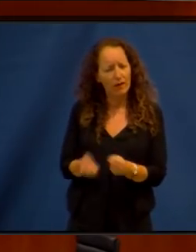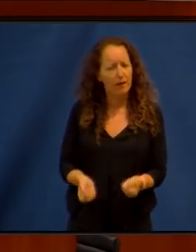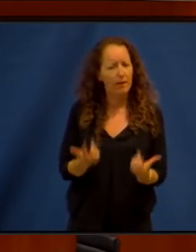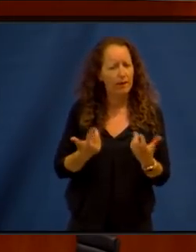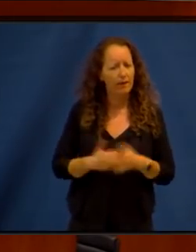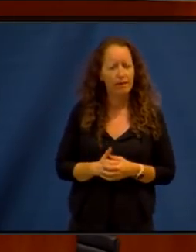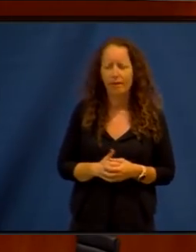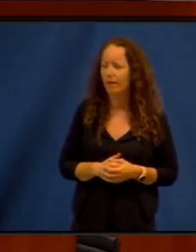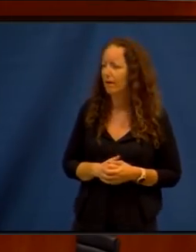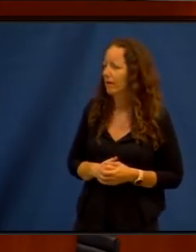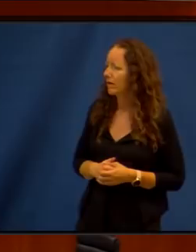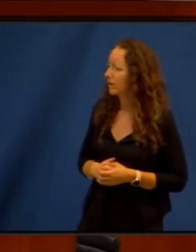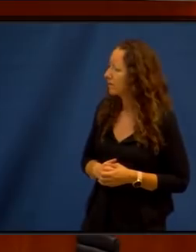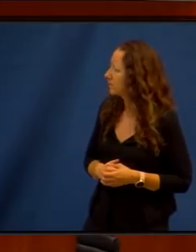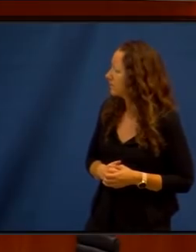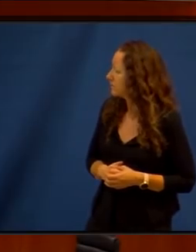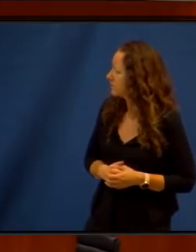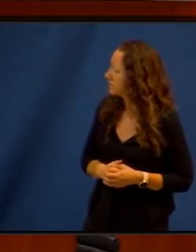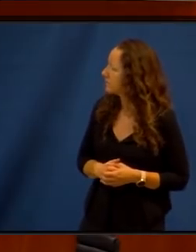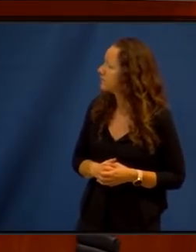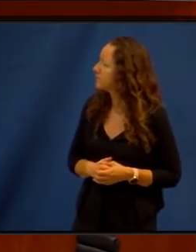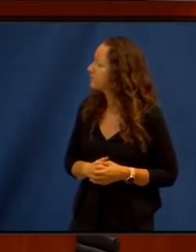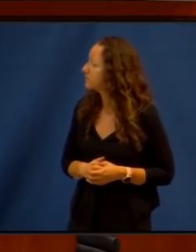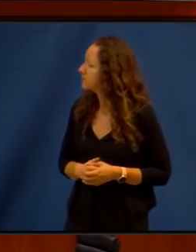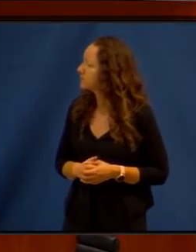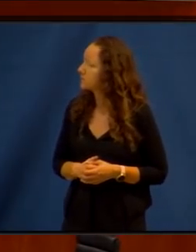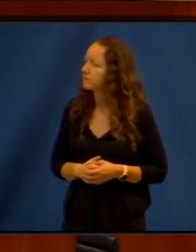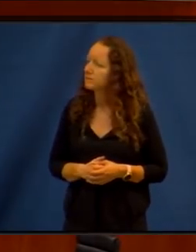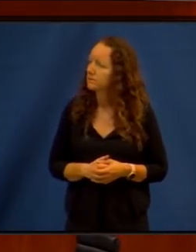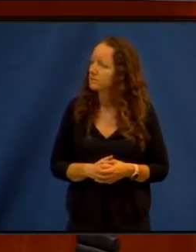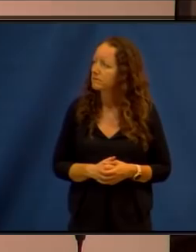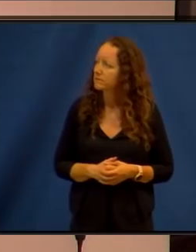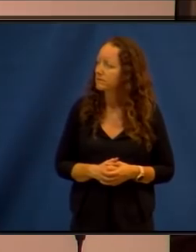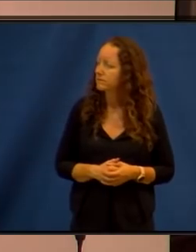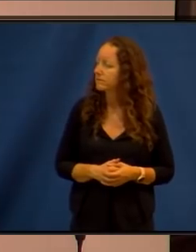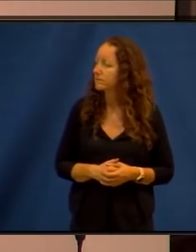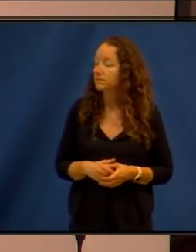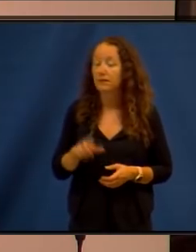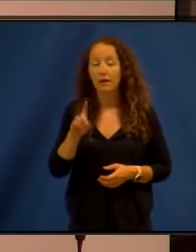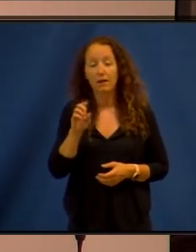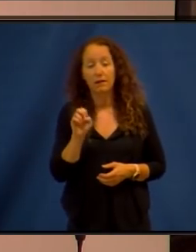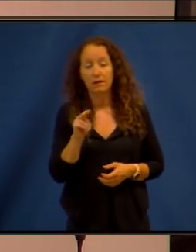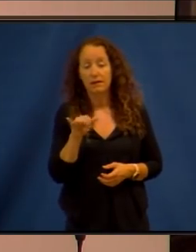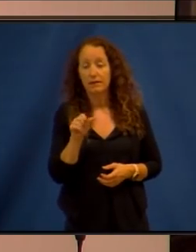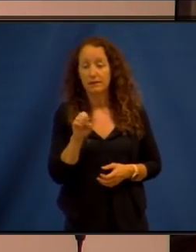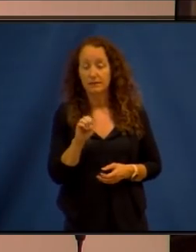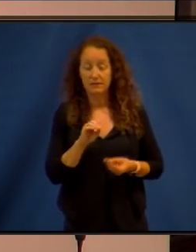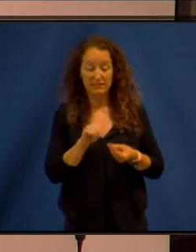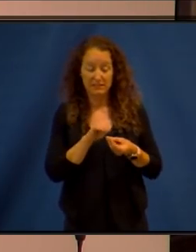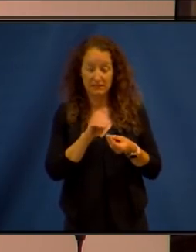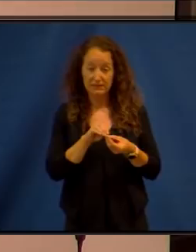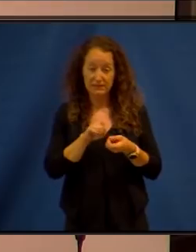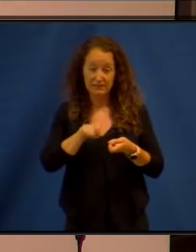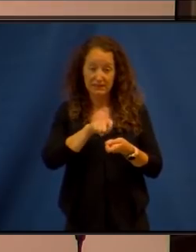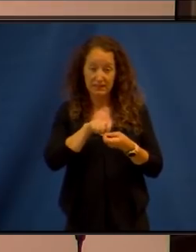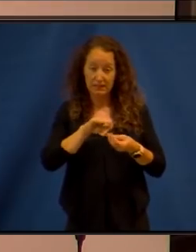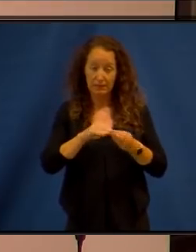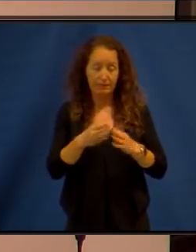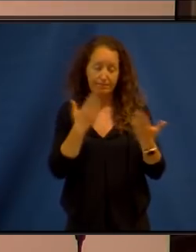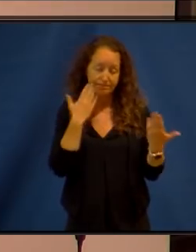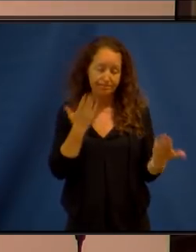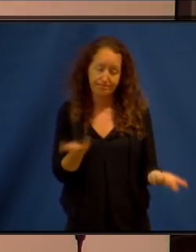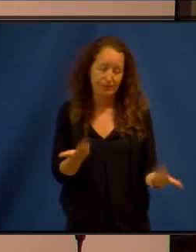This is of our 10, right? Right. You know, I don't have that exact number in front